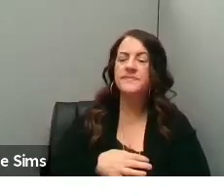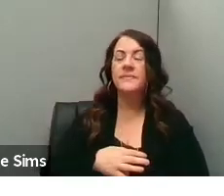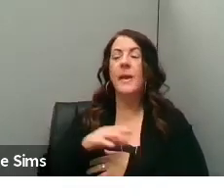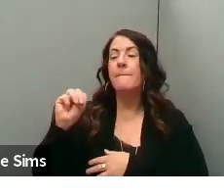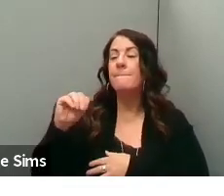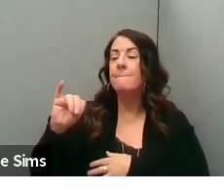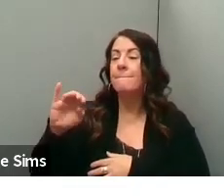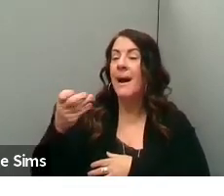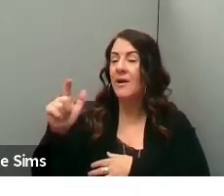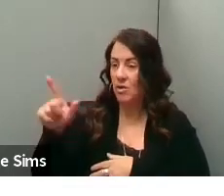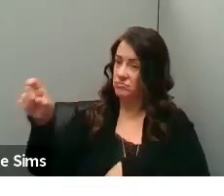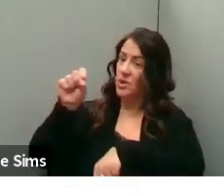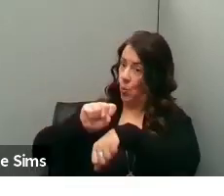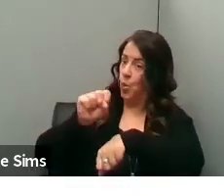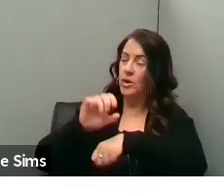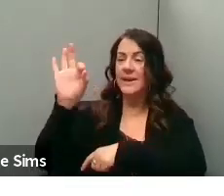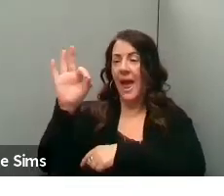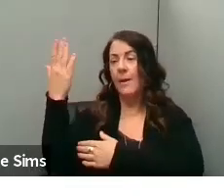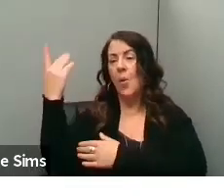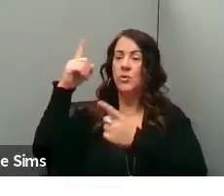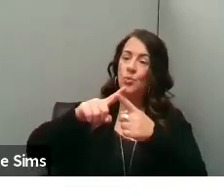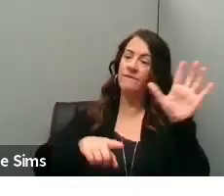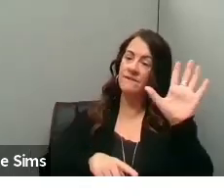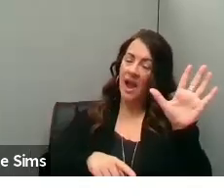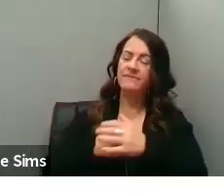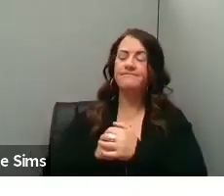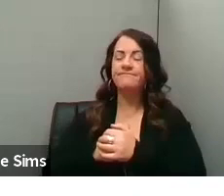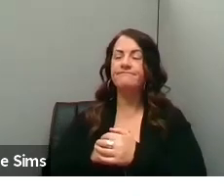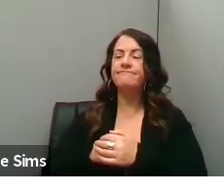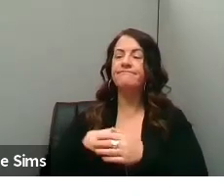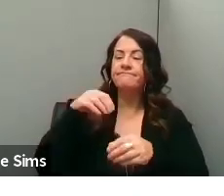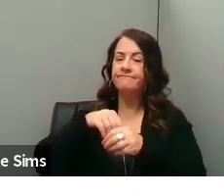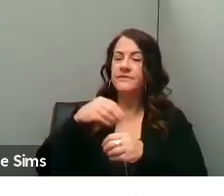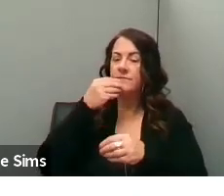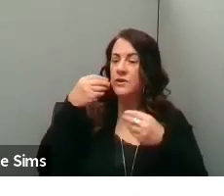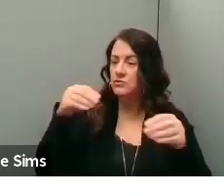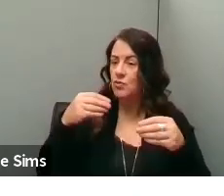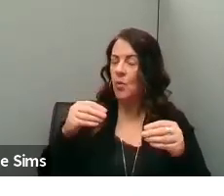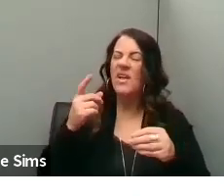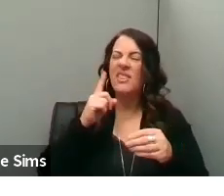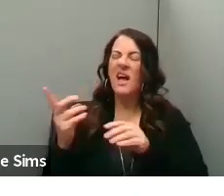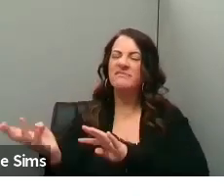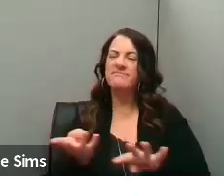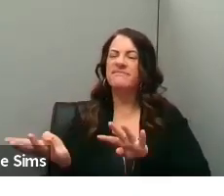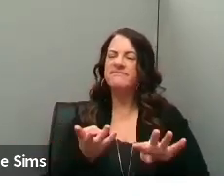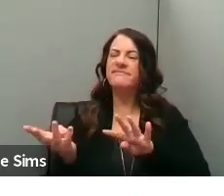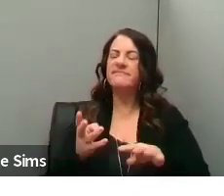5 as a cashier at Trader Joe's. He's considered high risk for